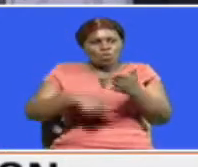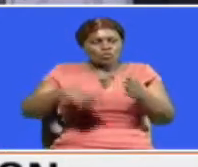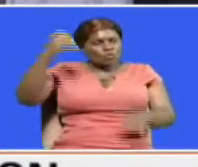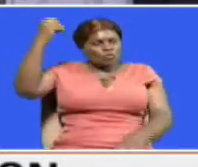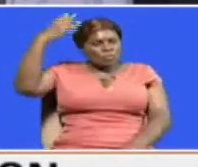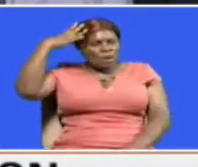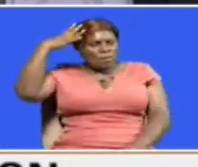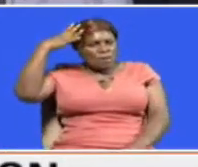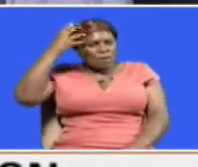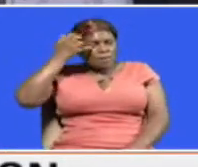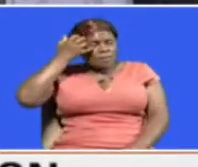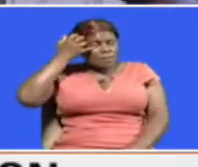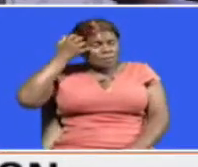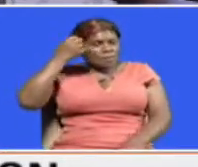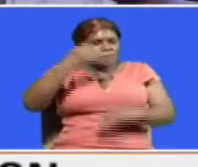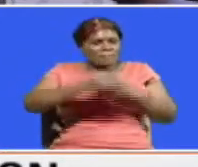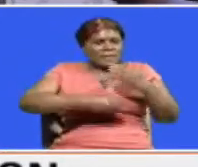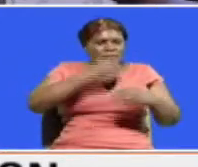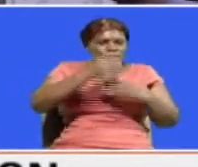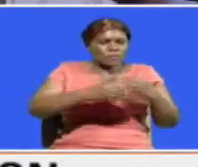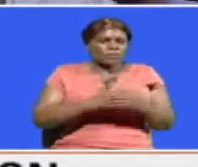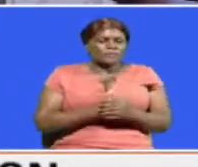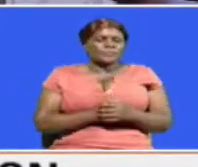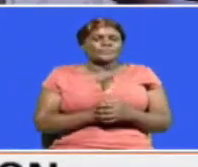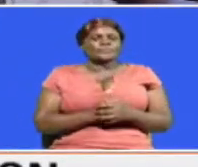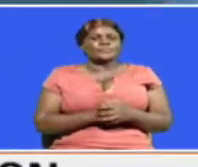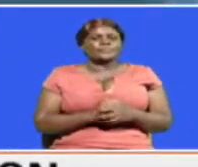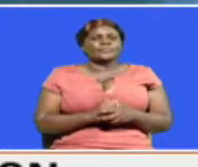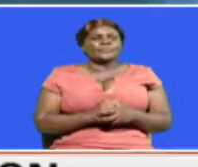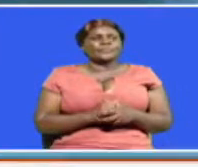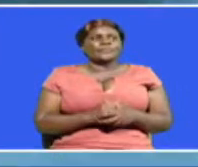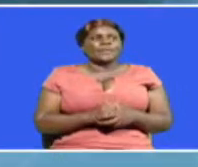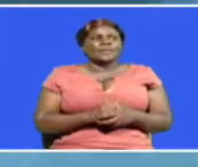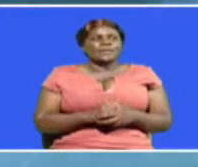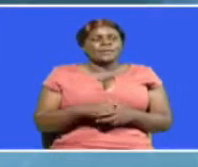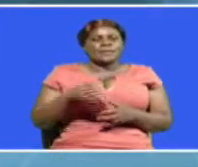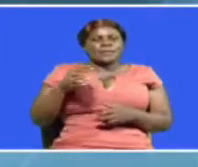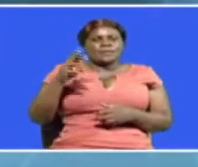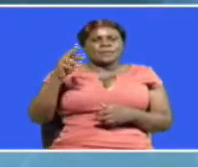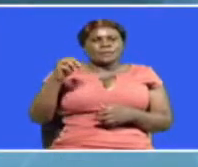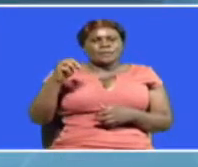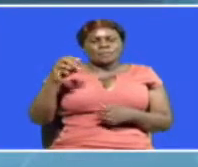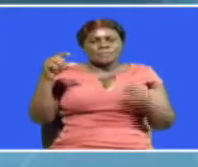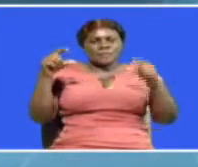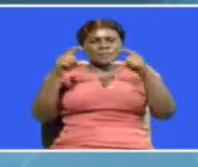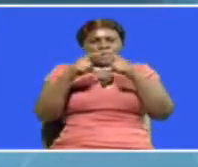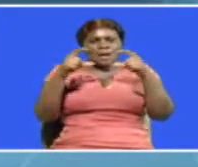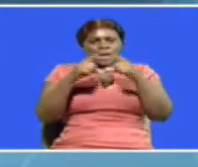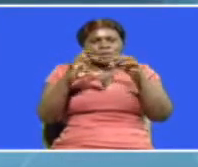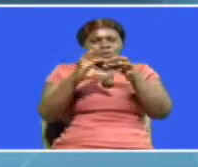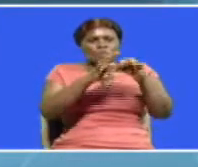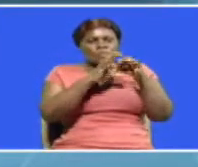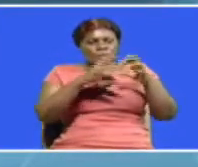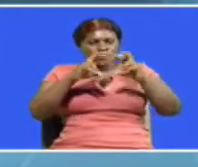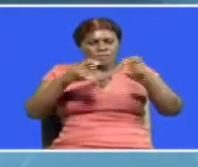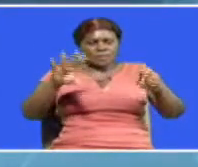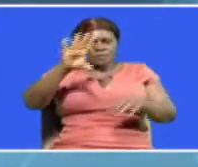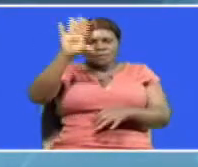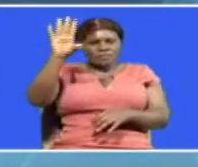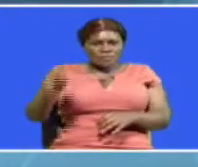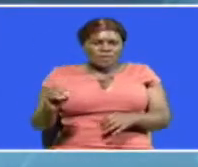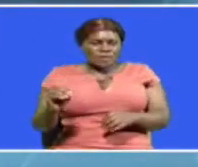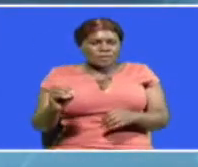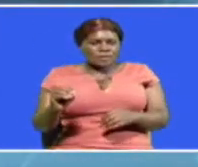power, raw material. The MasterCard Foundation, in collaboration with Research Plus Africa,